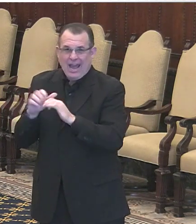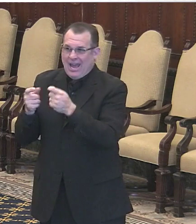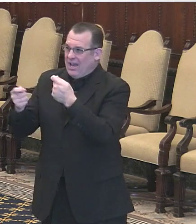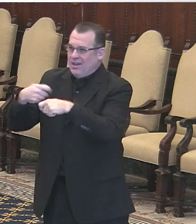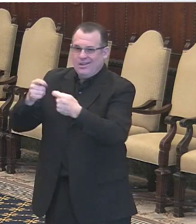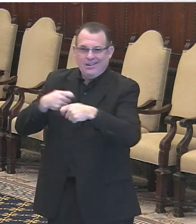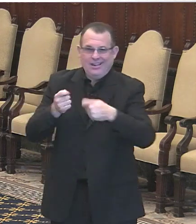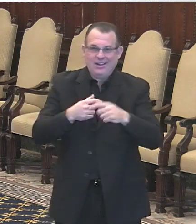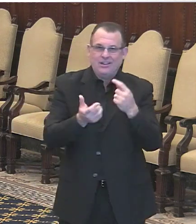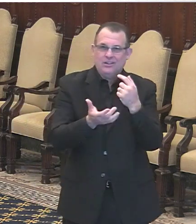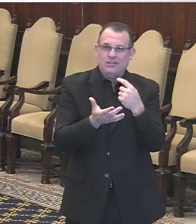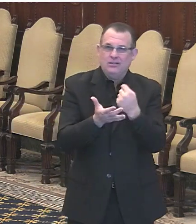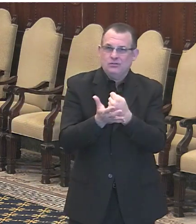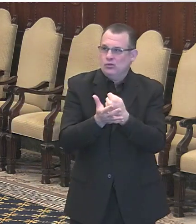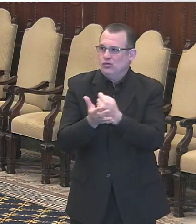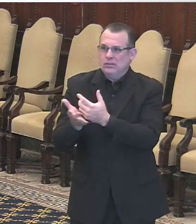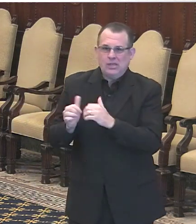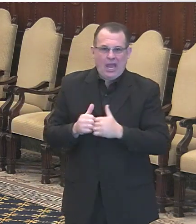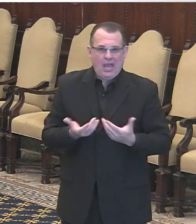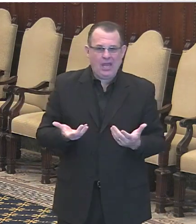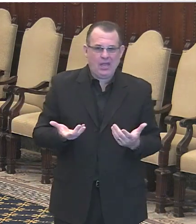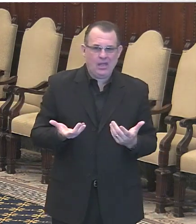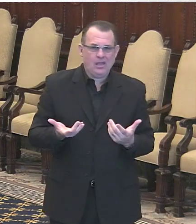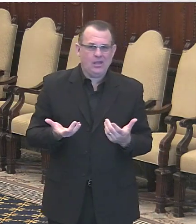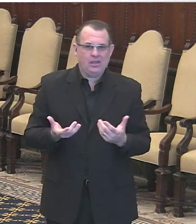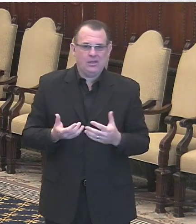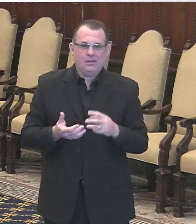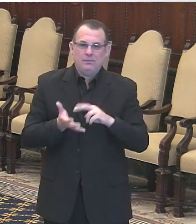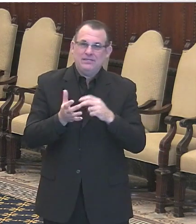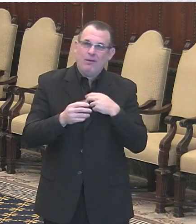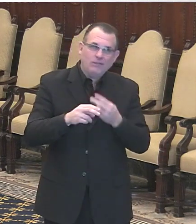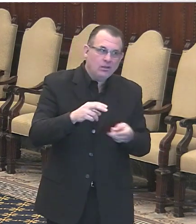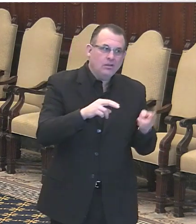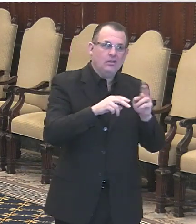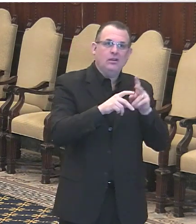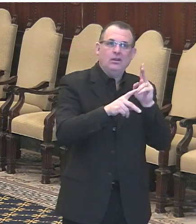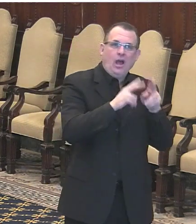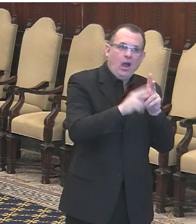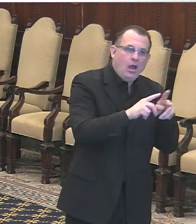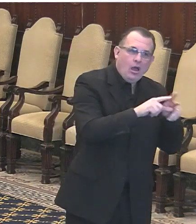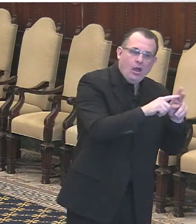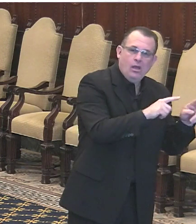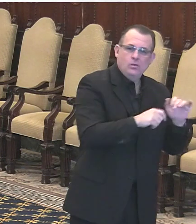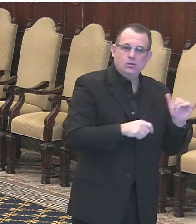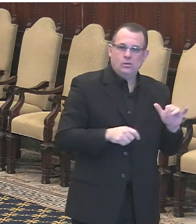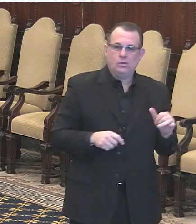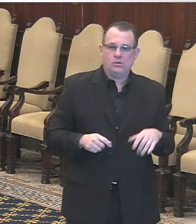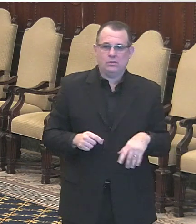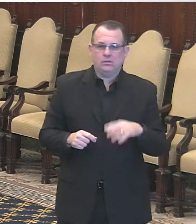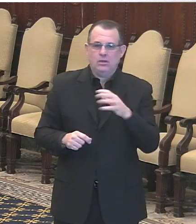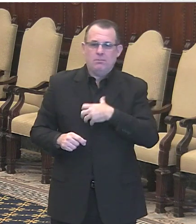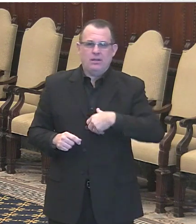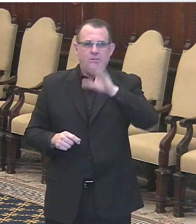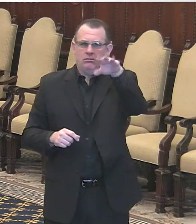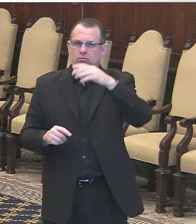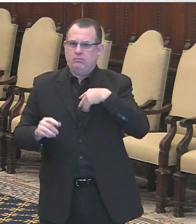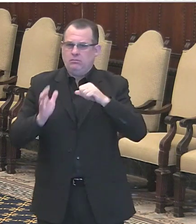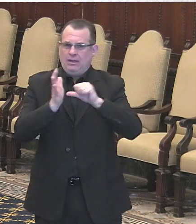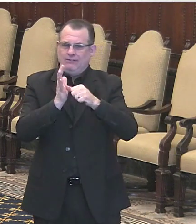that revenue, then it will increase our budget cuts. Let me just highlight, which I think is important to